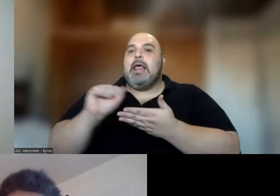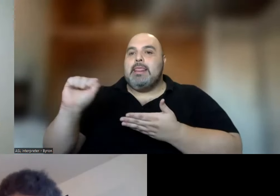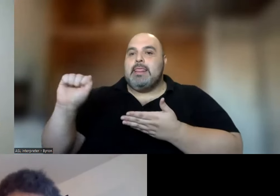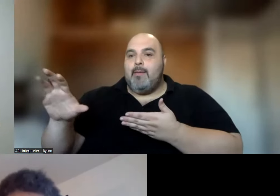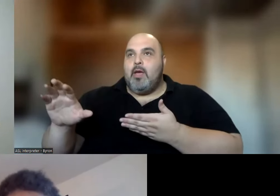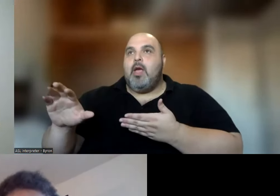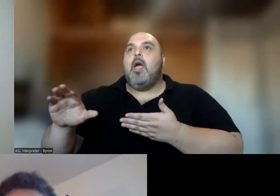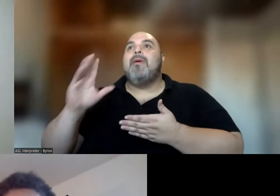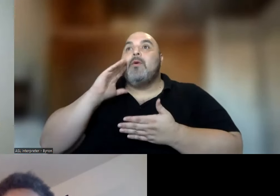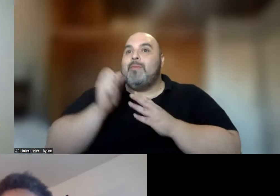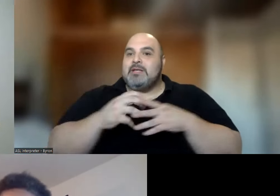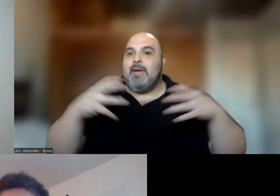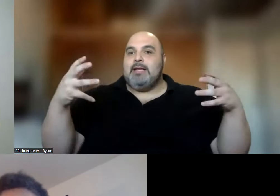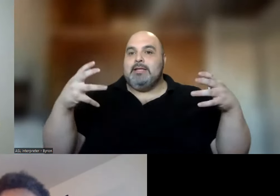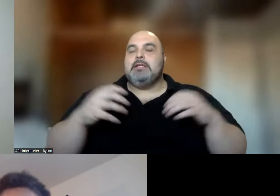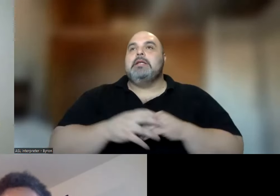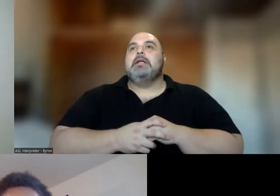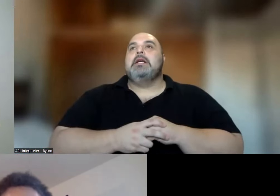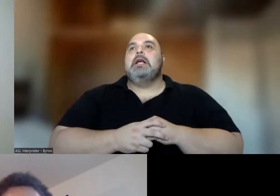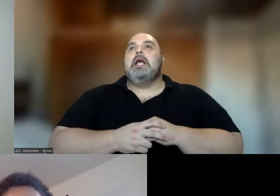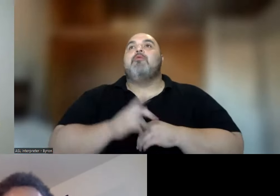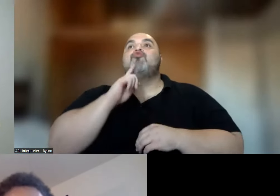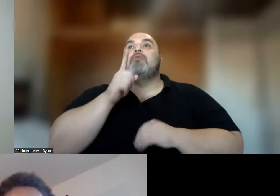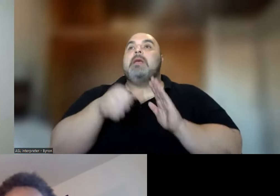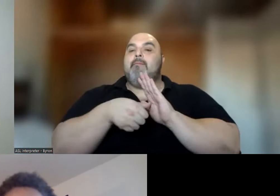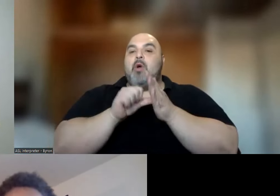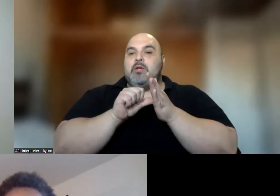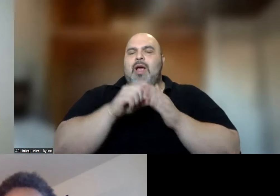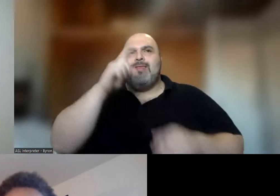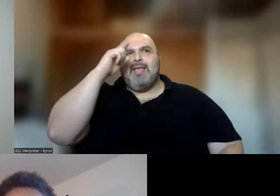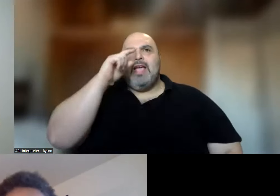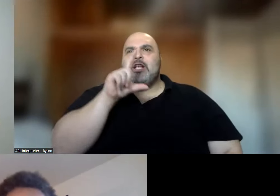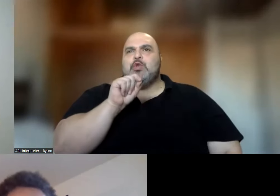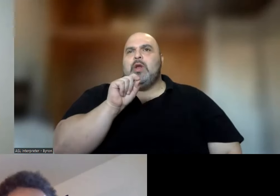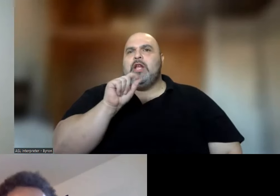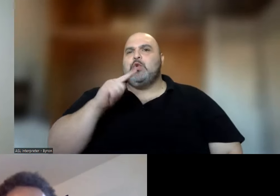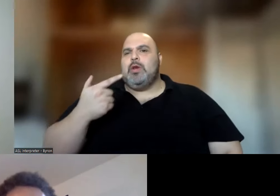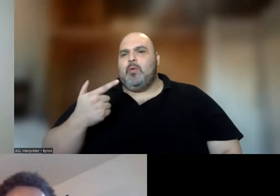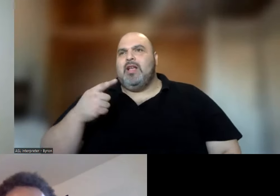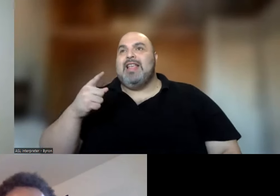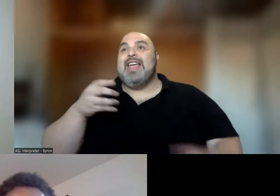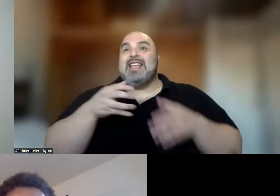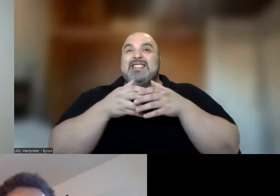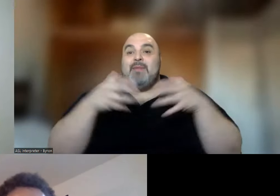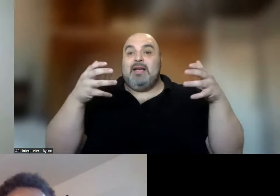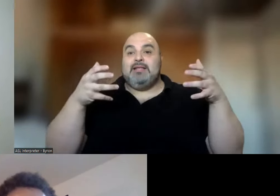being expanded. I was really impressed with, I think it was 2021 when they expanded